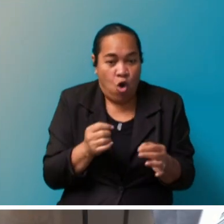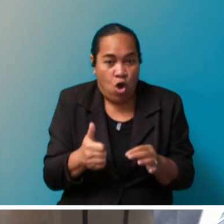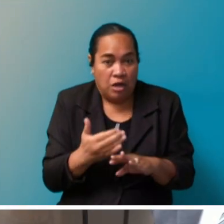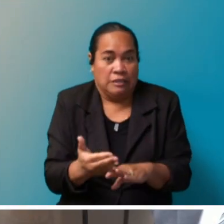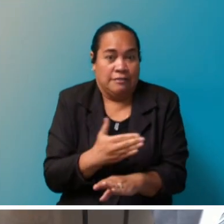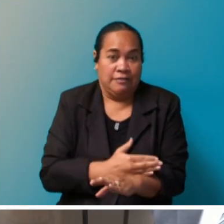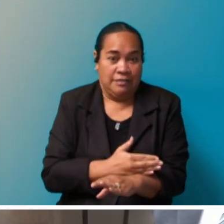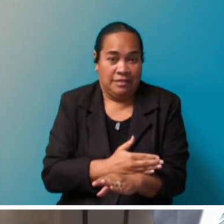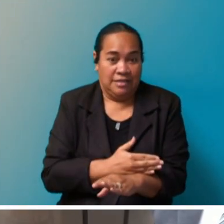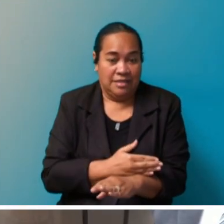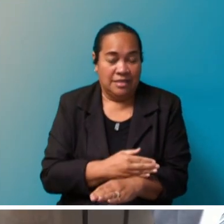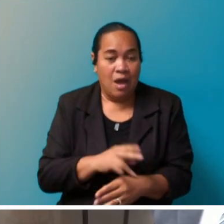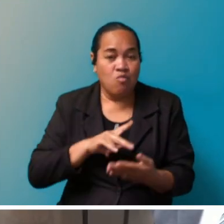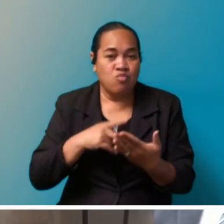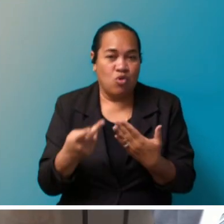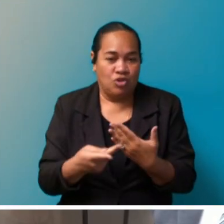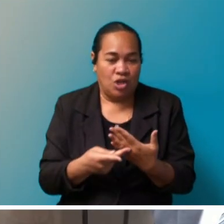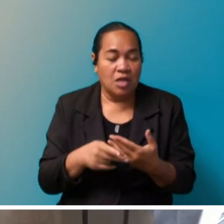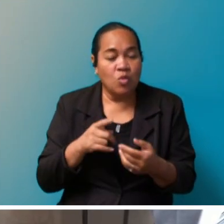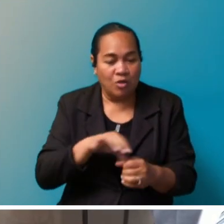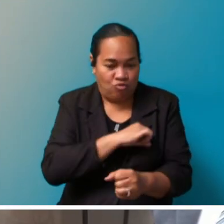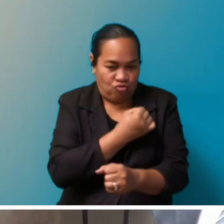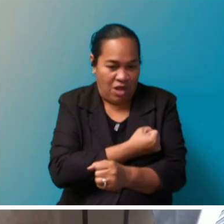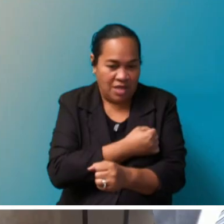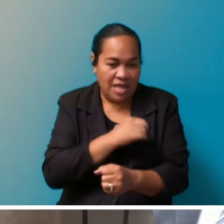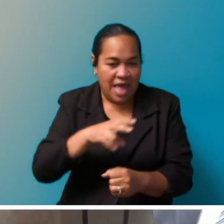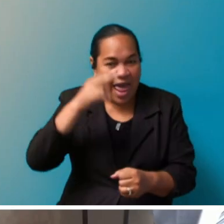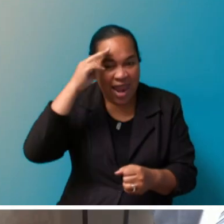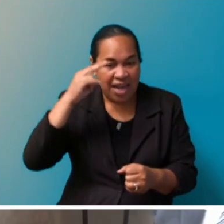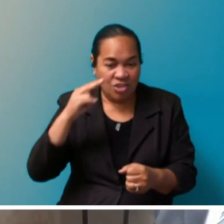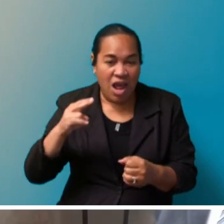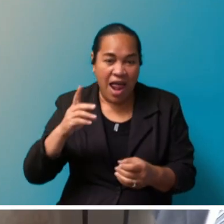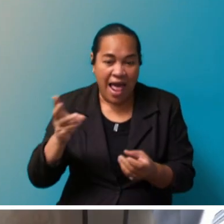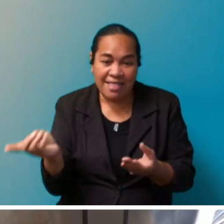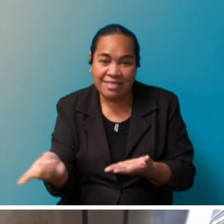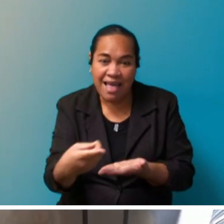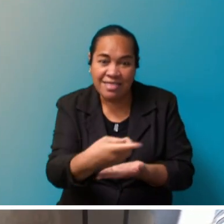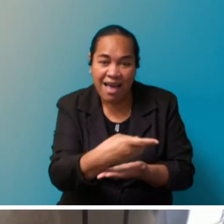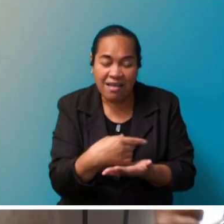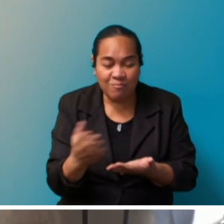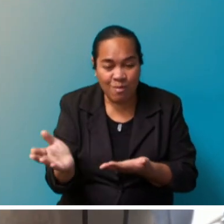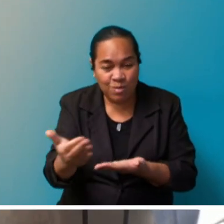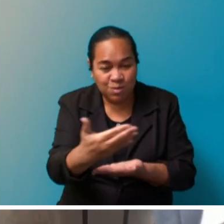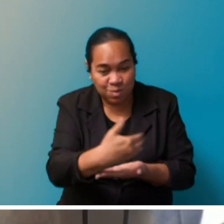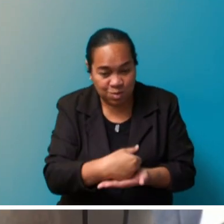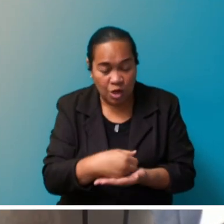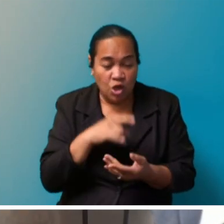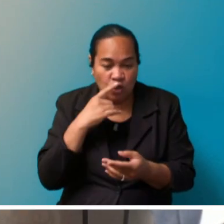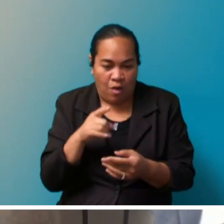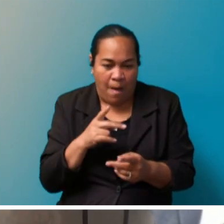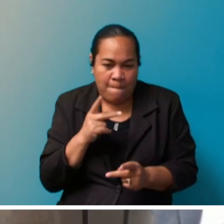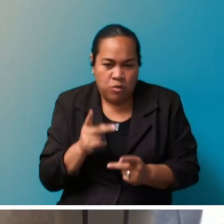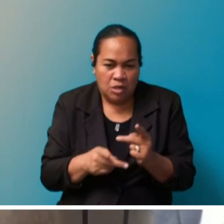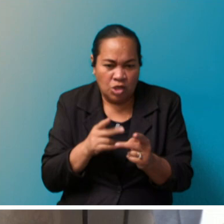project will, one, strengthen national data sharing protocols and early warning procedures, re-establish river level